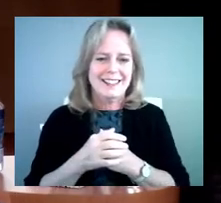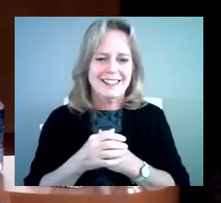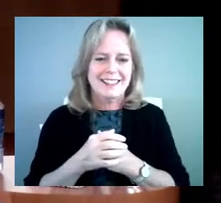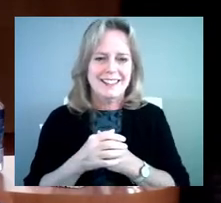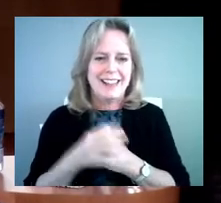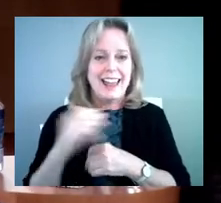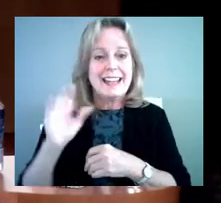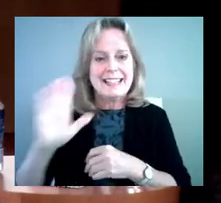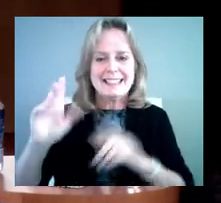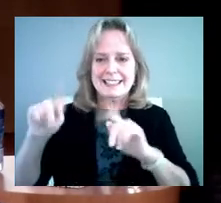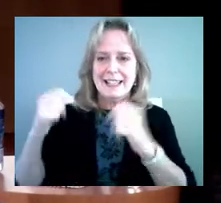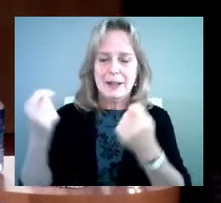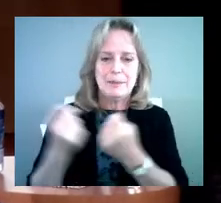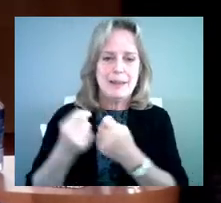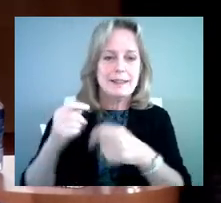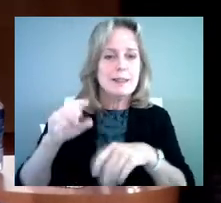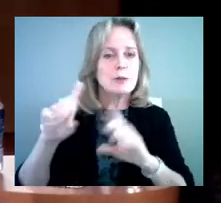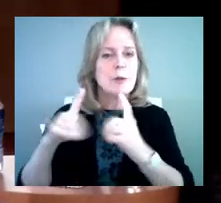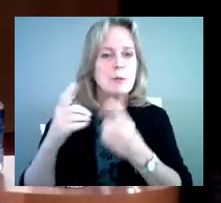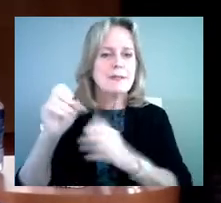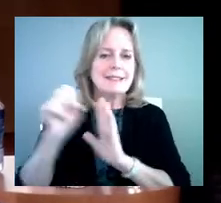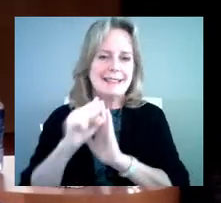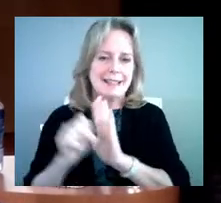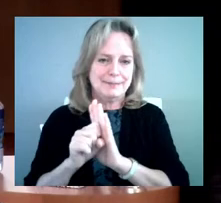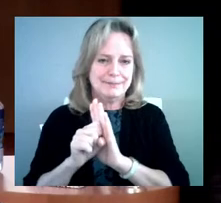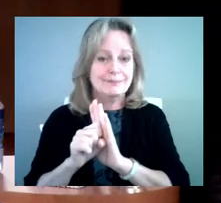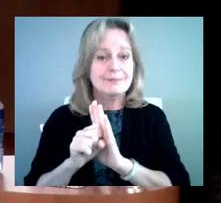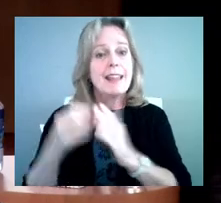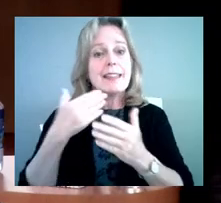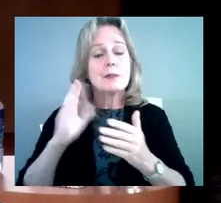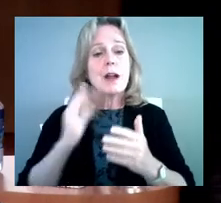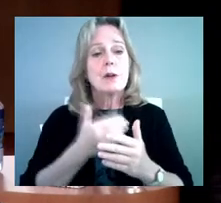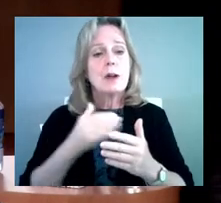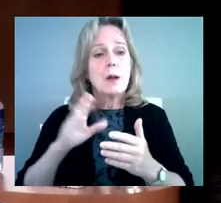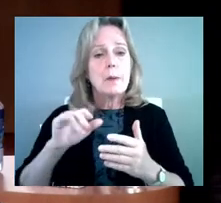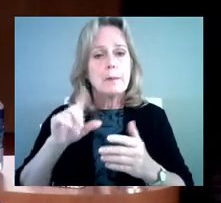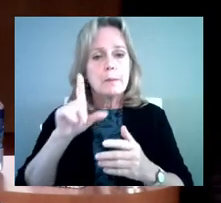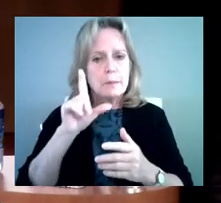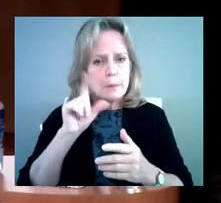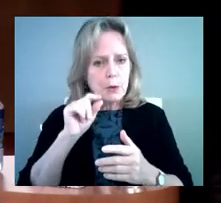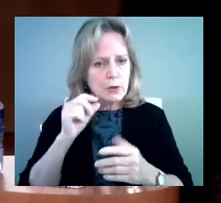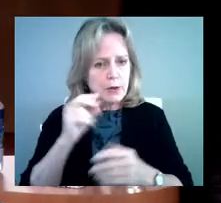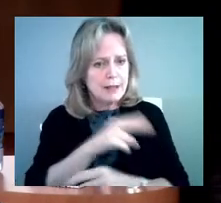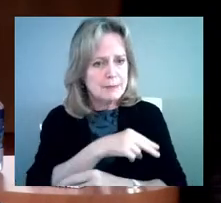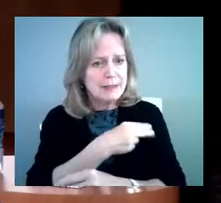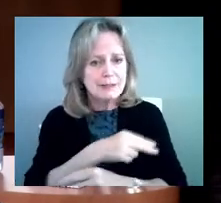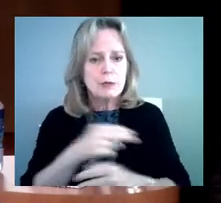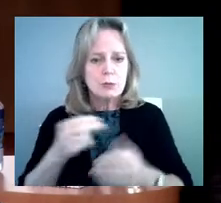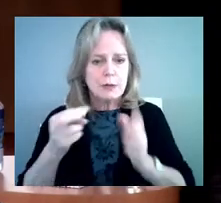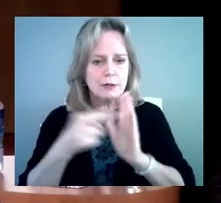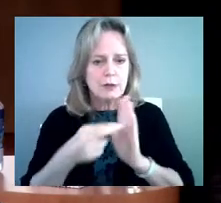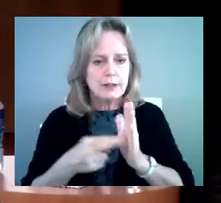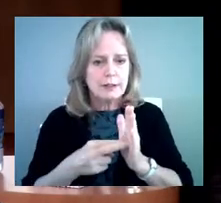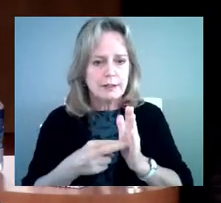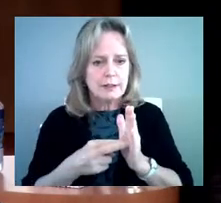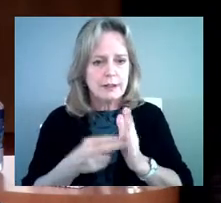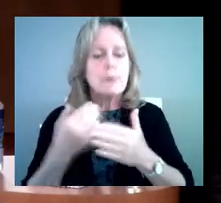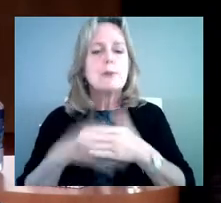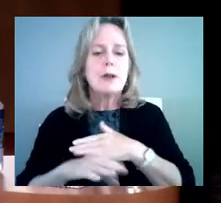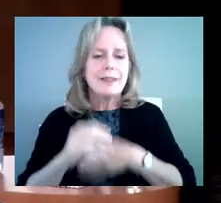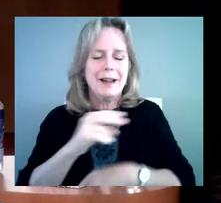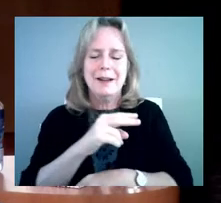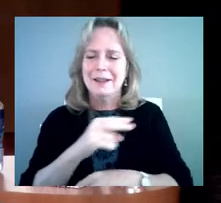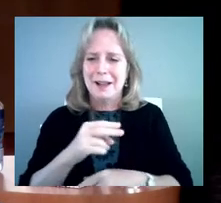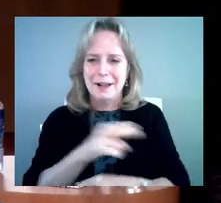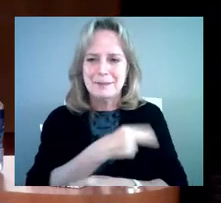And his team at the Department of State. Thanks to our birth hospitals, who are registering newborn Delawareans